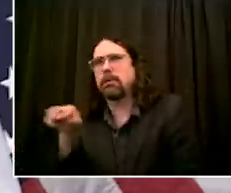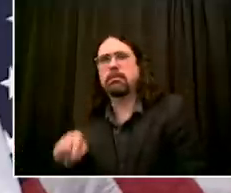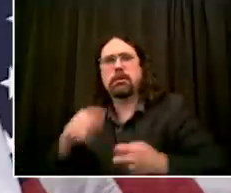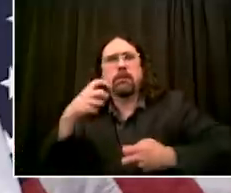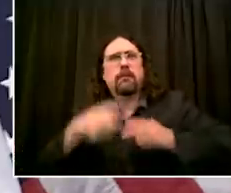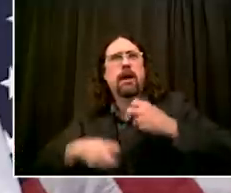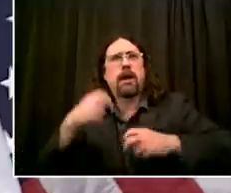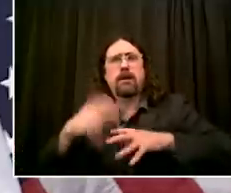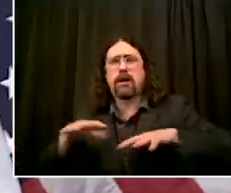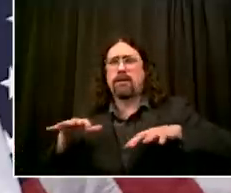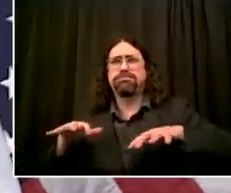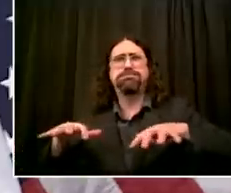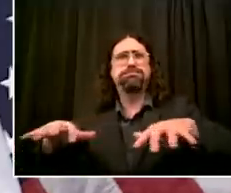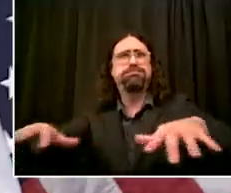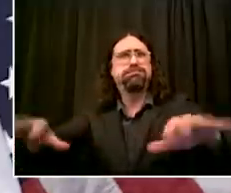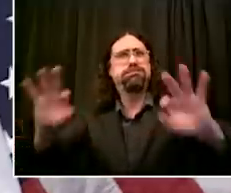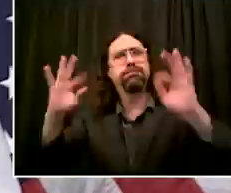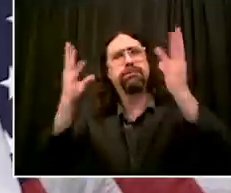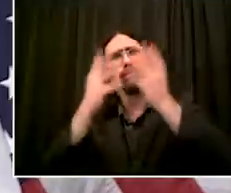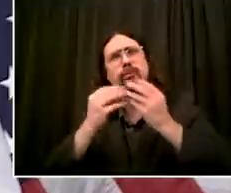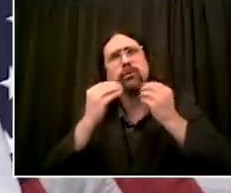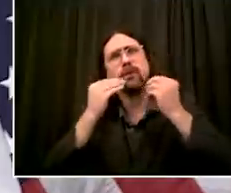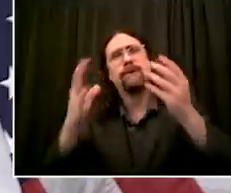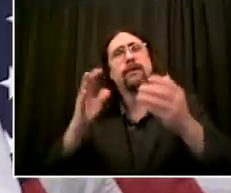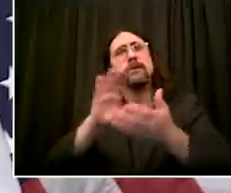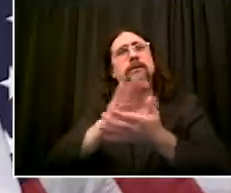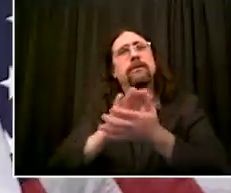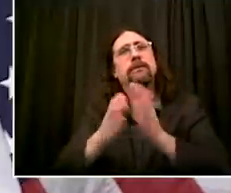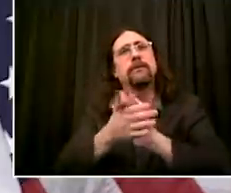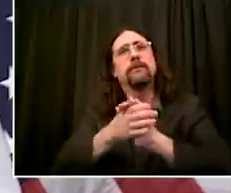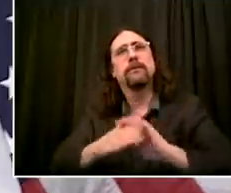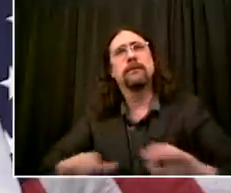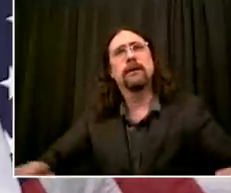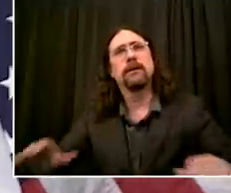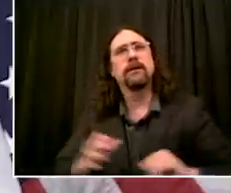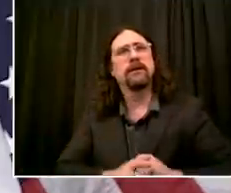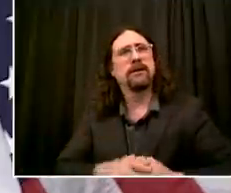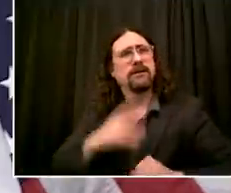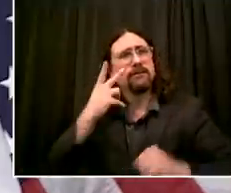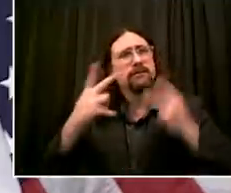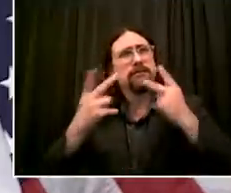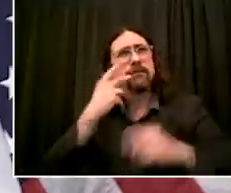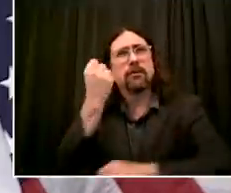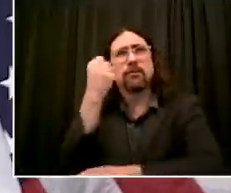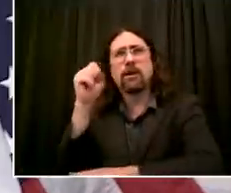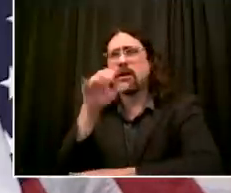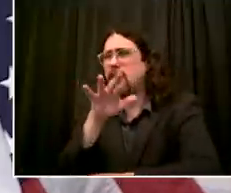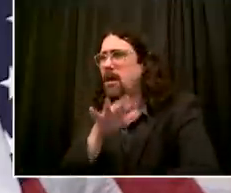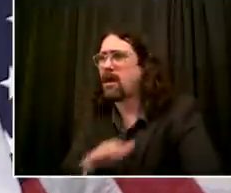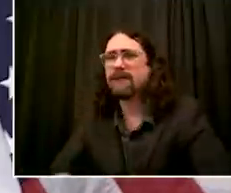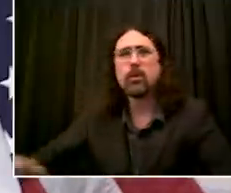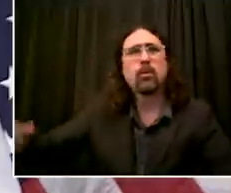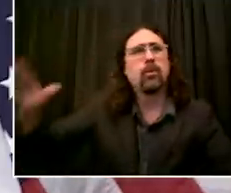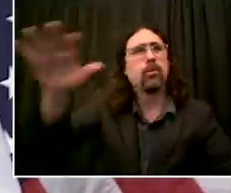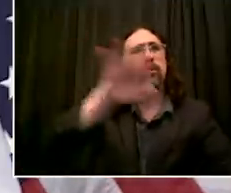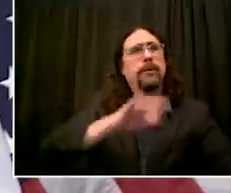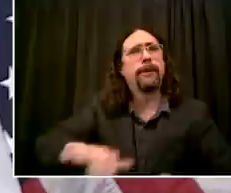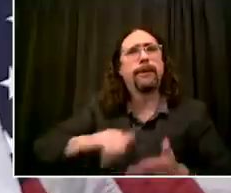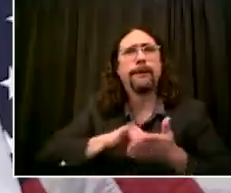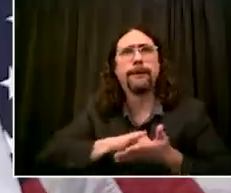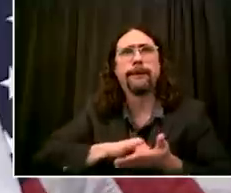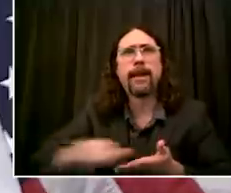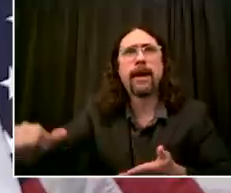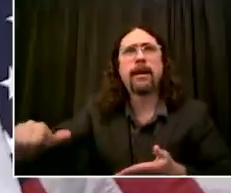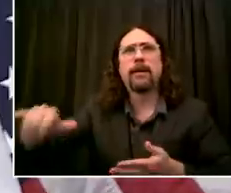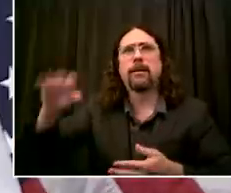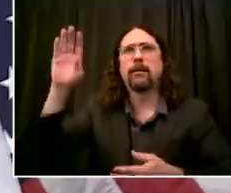attack property. NYPD was positioned to address that rapidly. We'll get the exact details out as